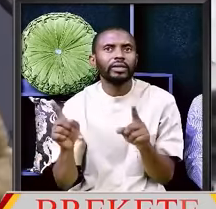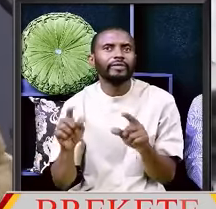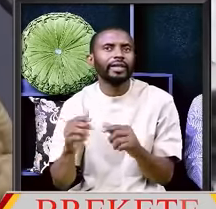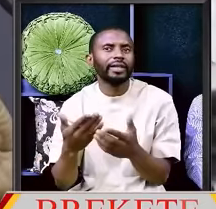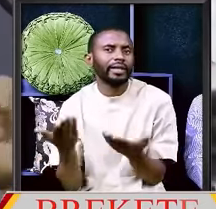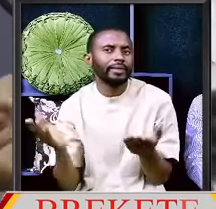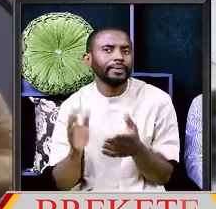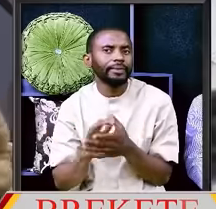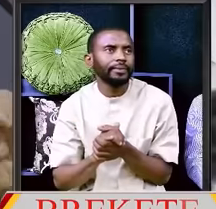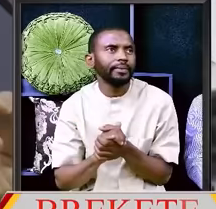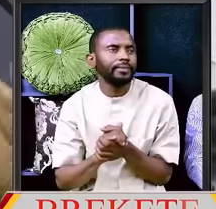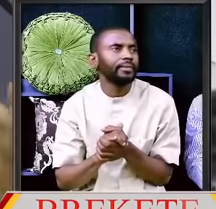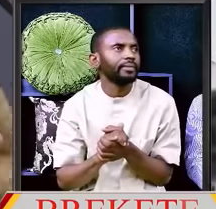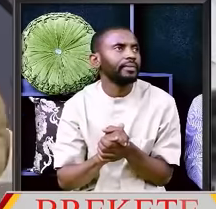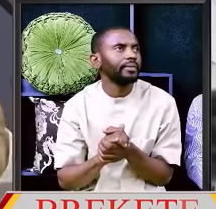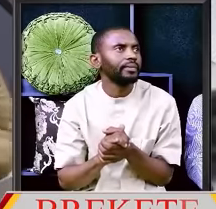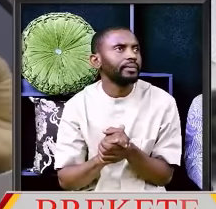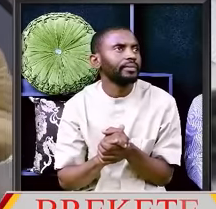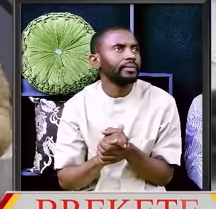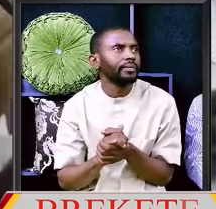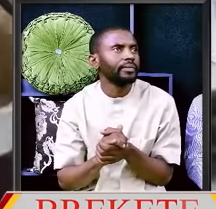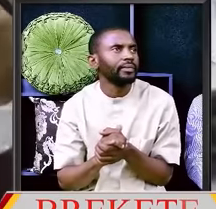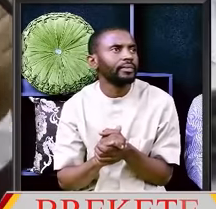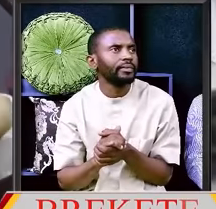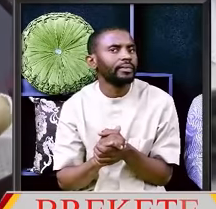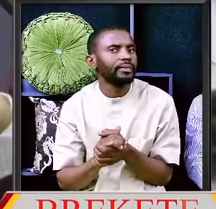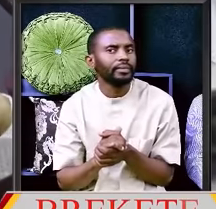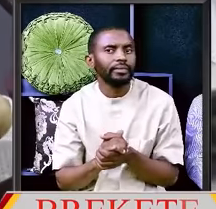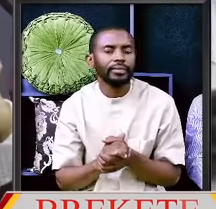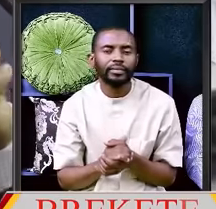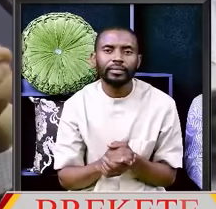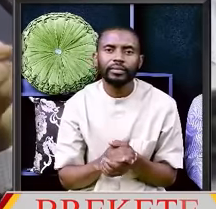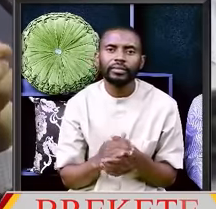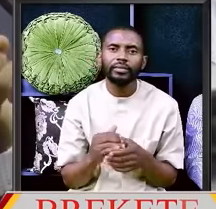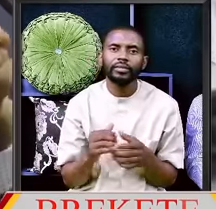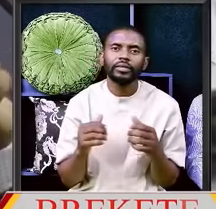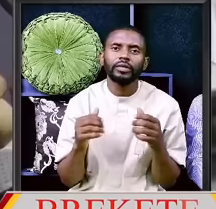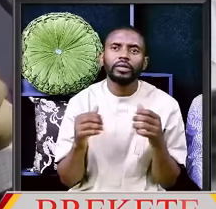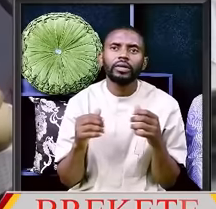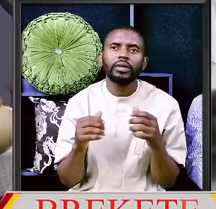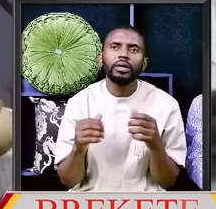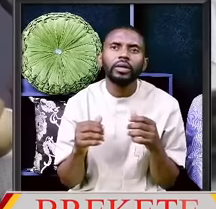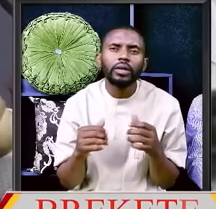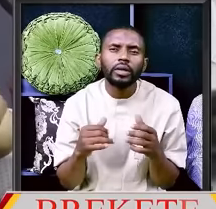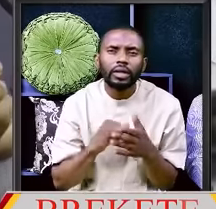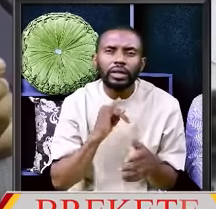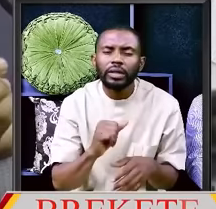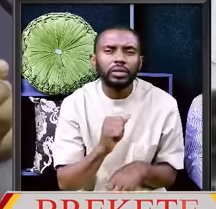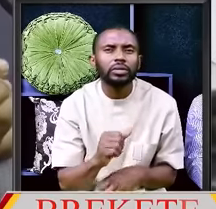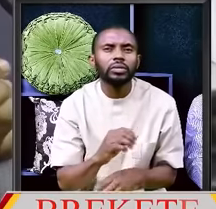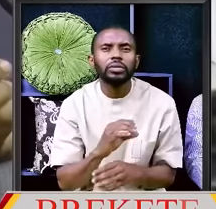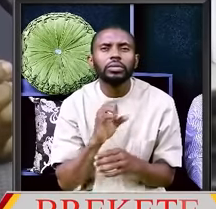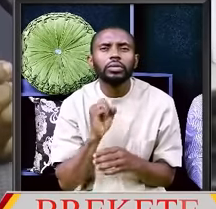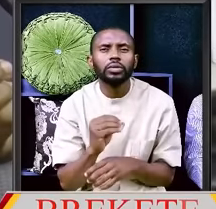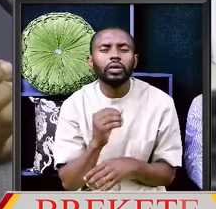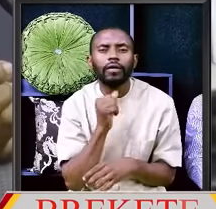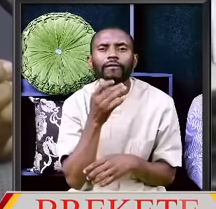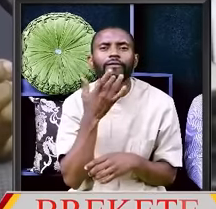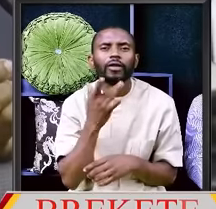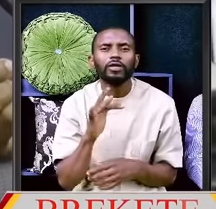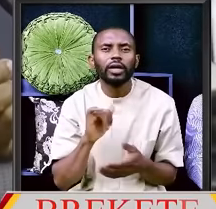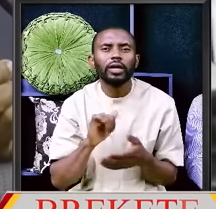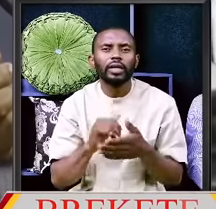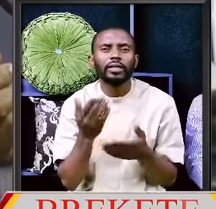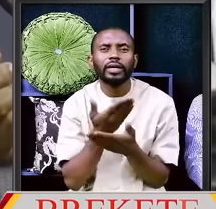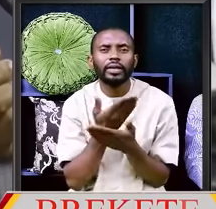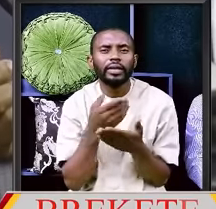can you hear me? Yes, you are very correct. Go ahead. Yeah, no, they pay me, ma. It is so unfortunate that this